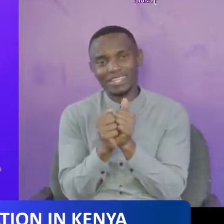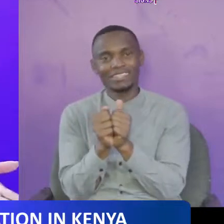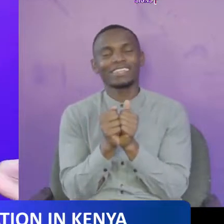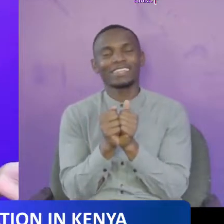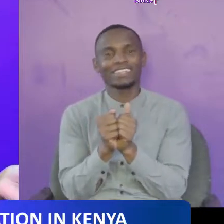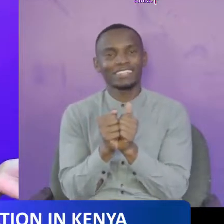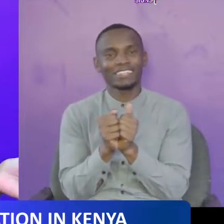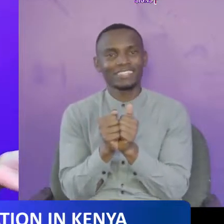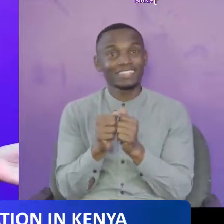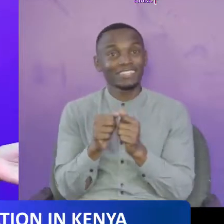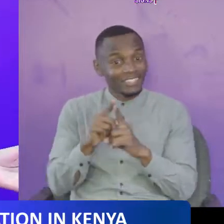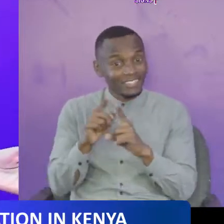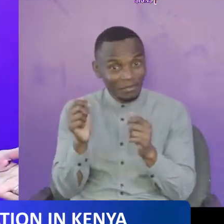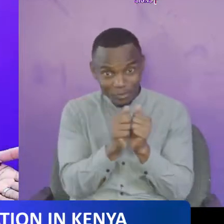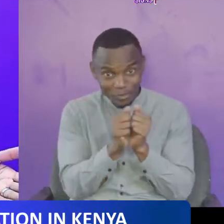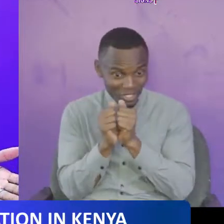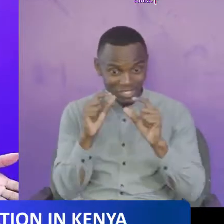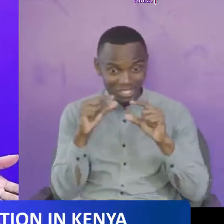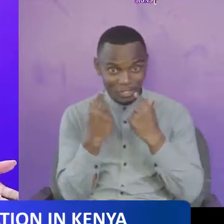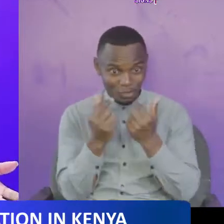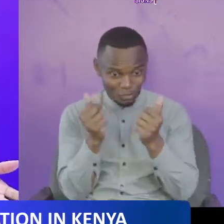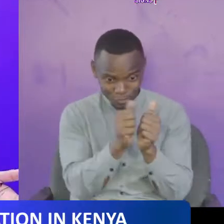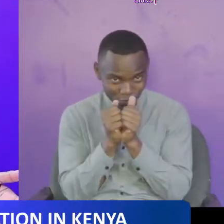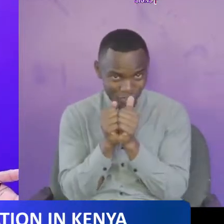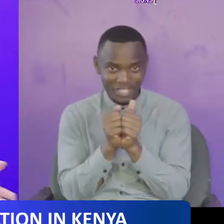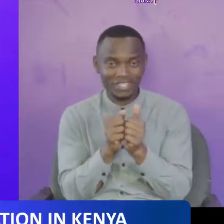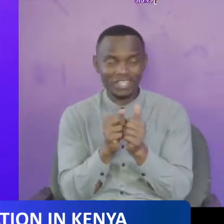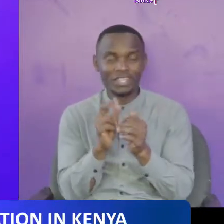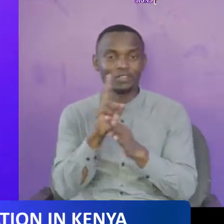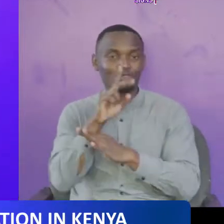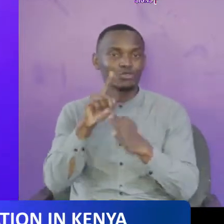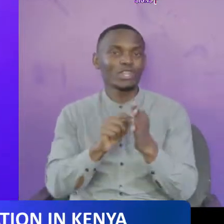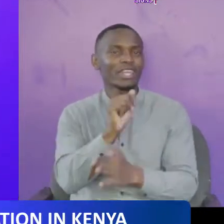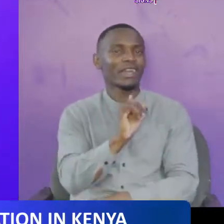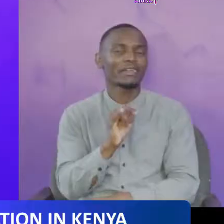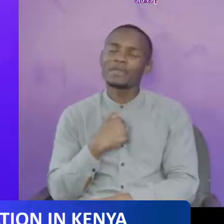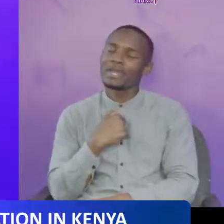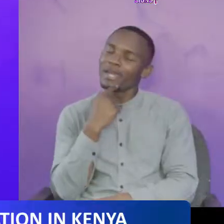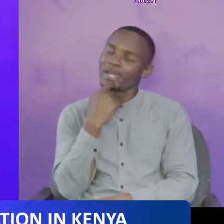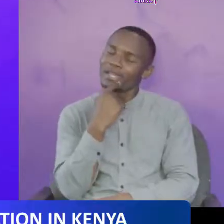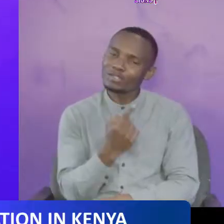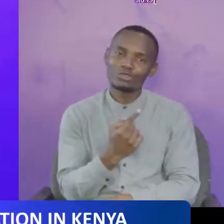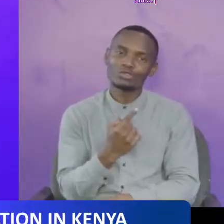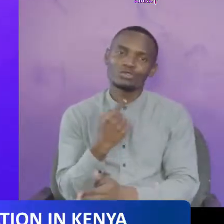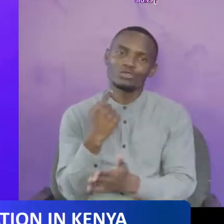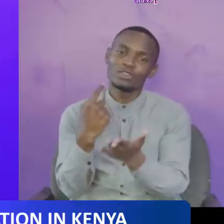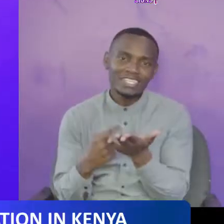went together. It shocked me. I was like, guys, I told you. Anyway, so